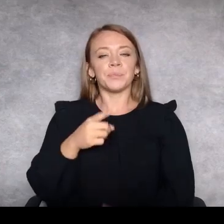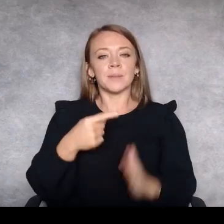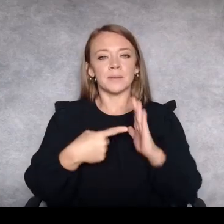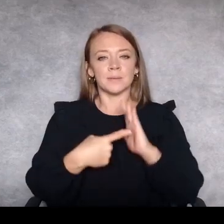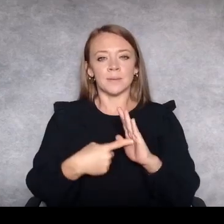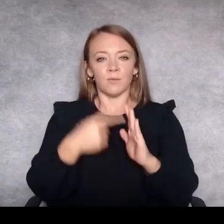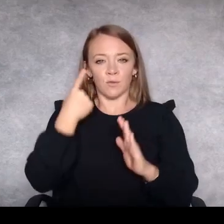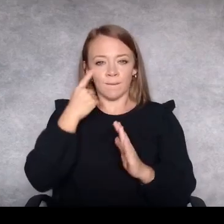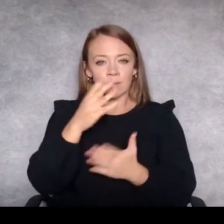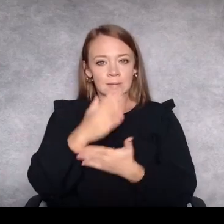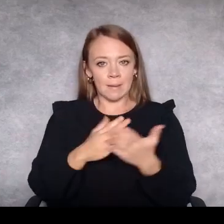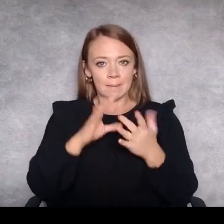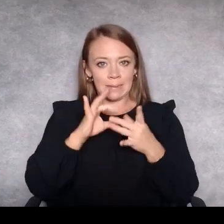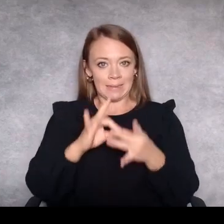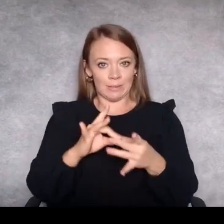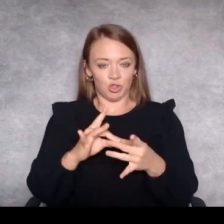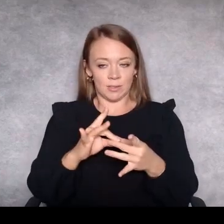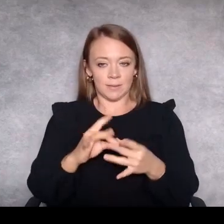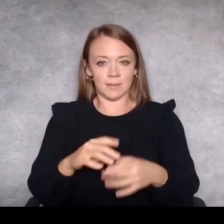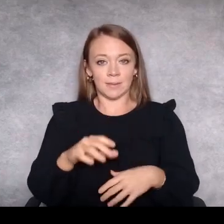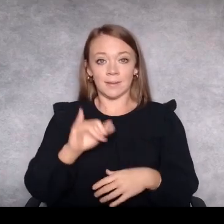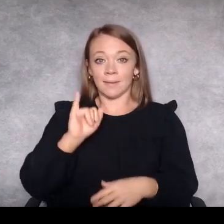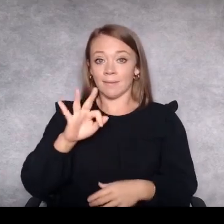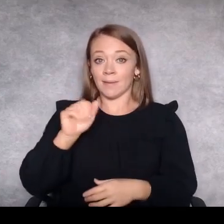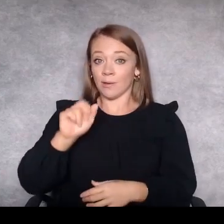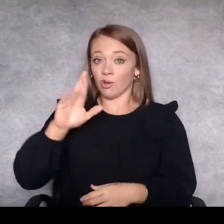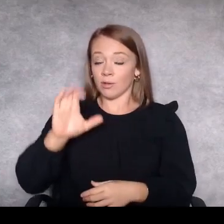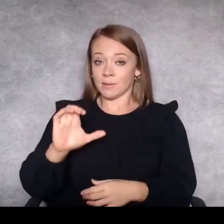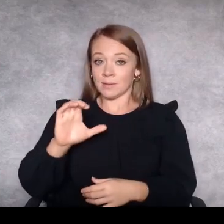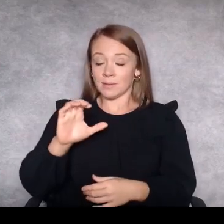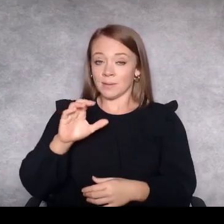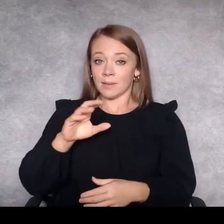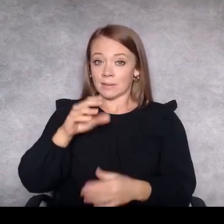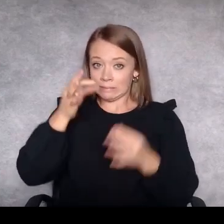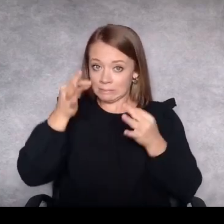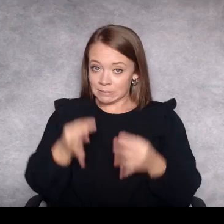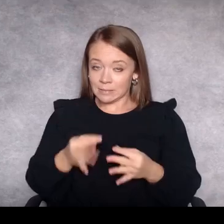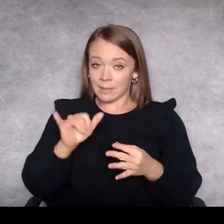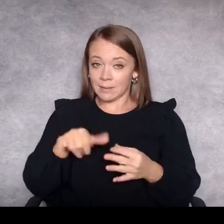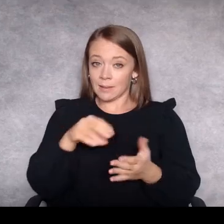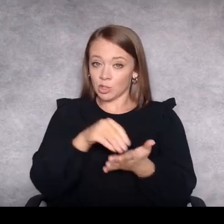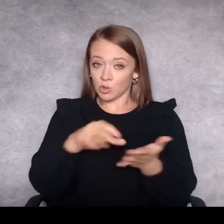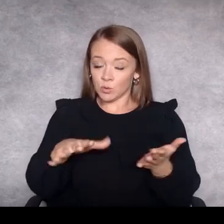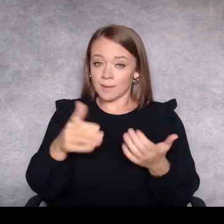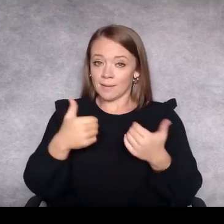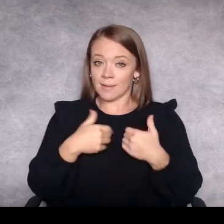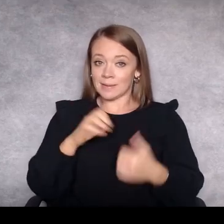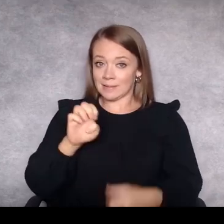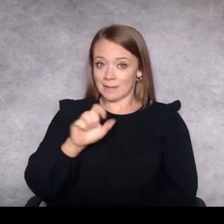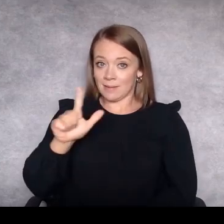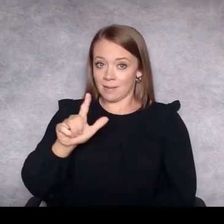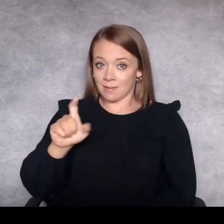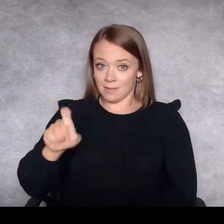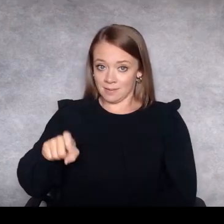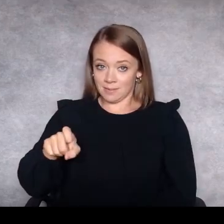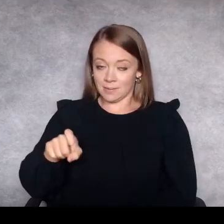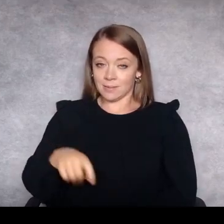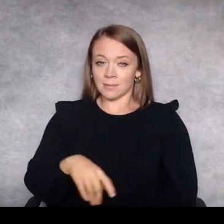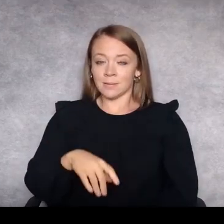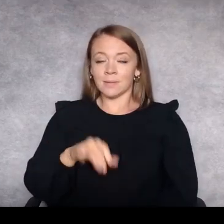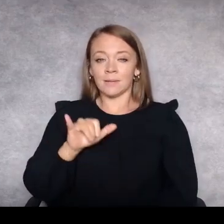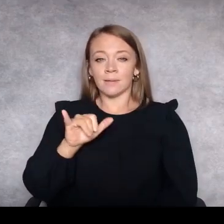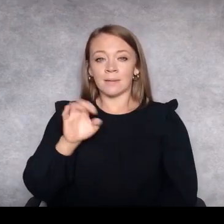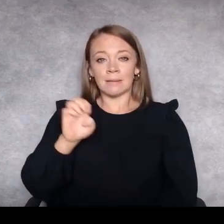Here's an example of some of the connections. If the ARC documents in the present levels that the student has English learner